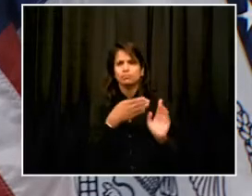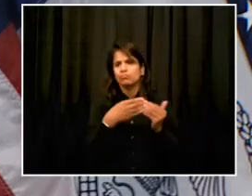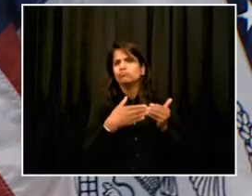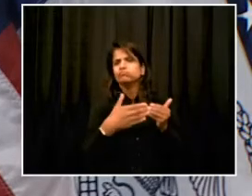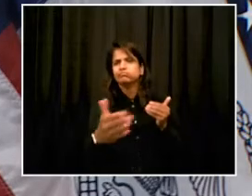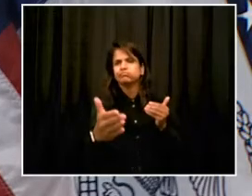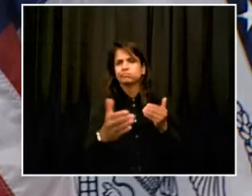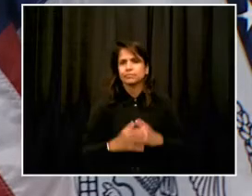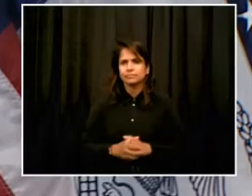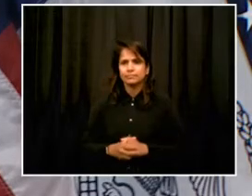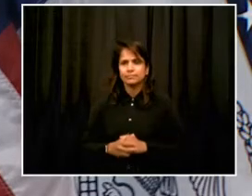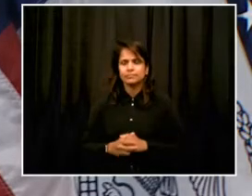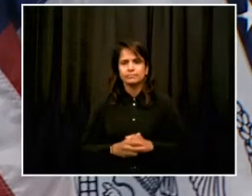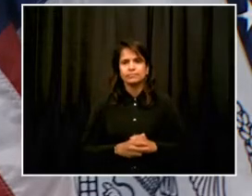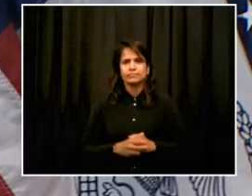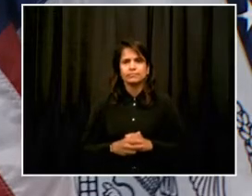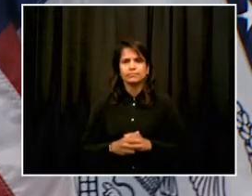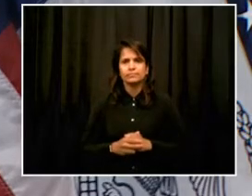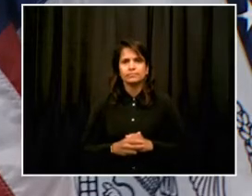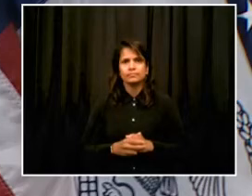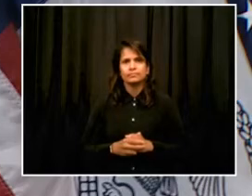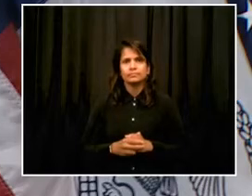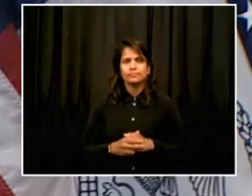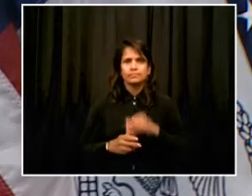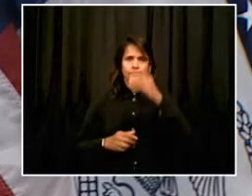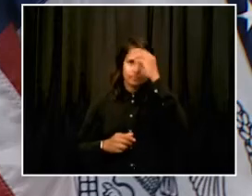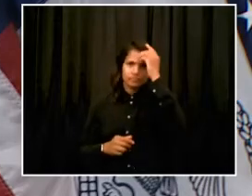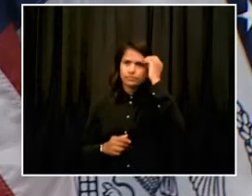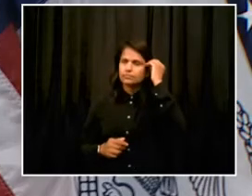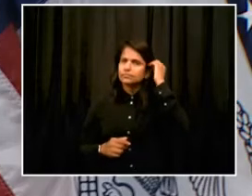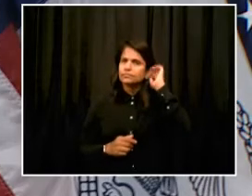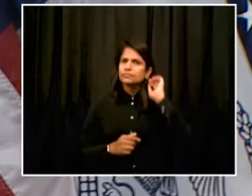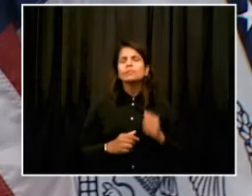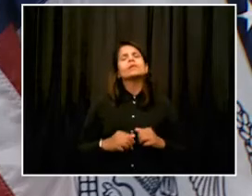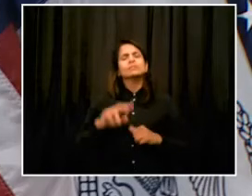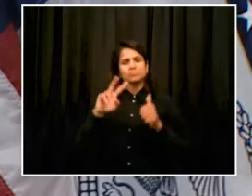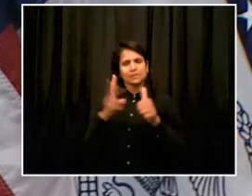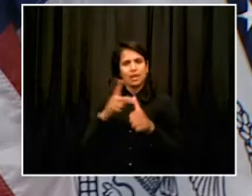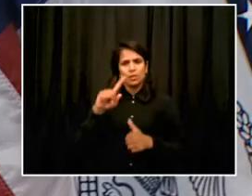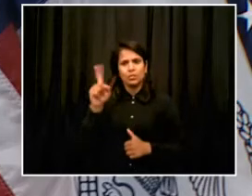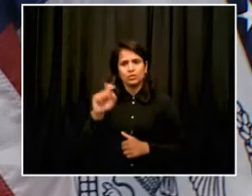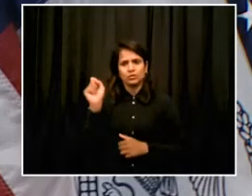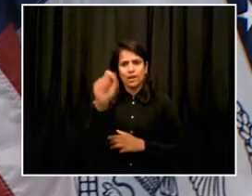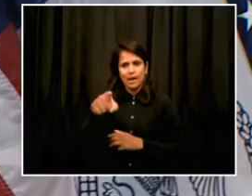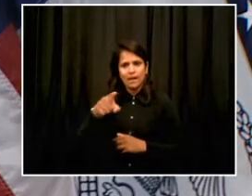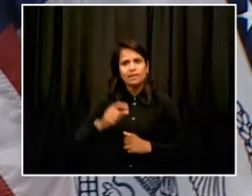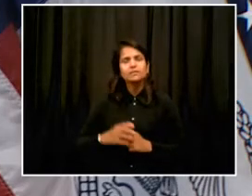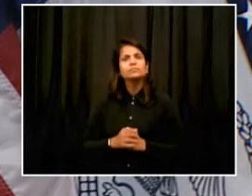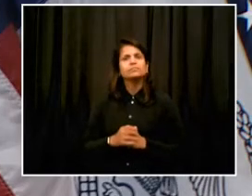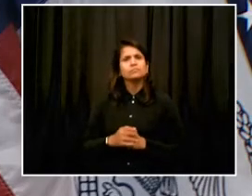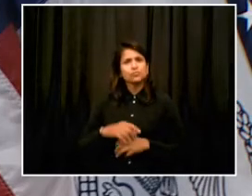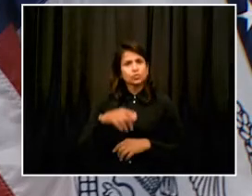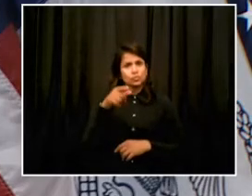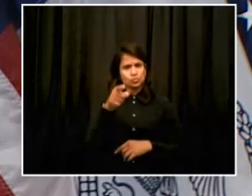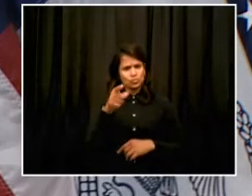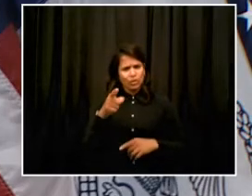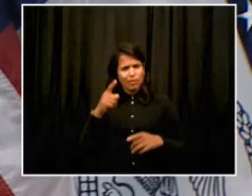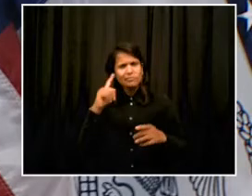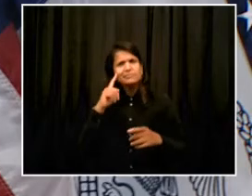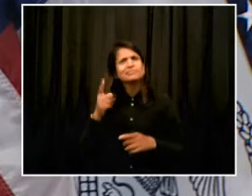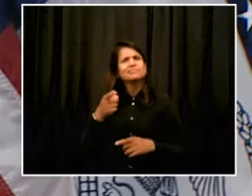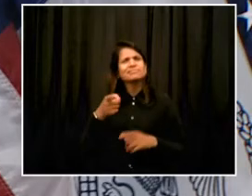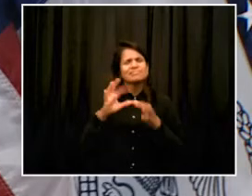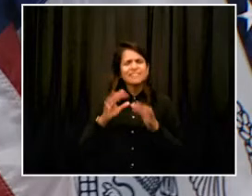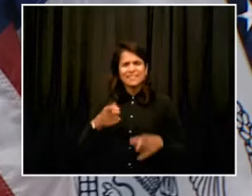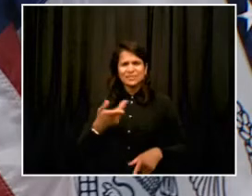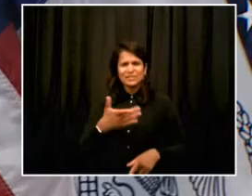And you've often talked about the implicit bias training that members of the NYPD have to go through. I'm